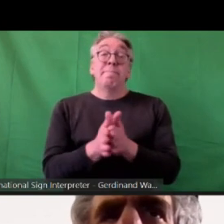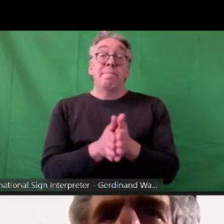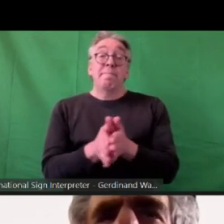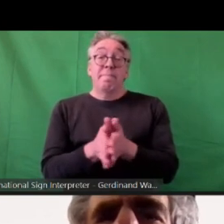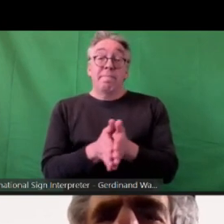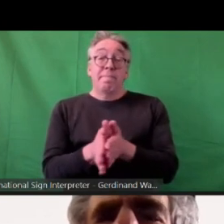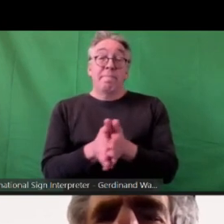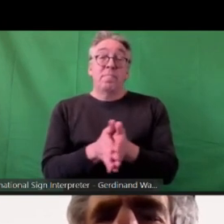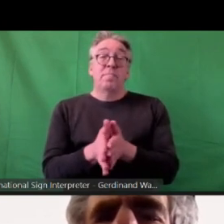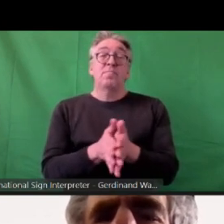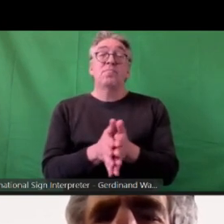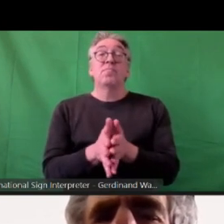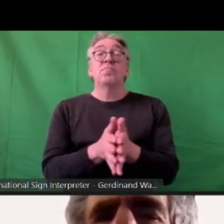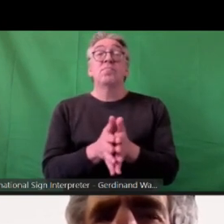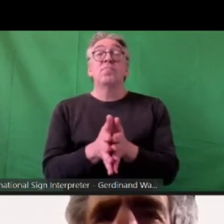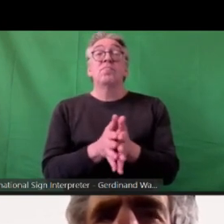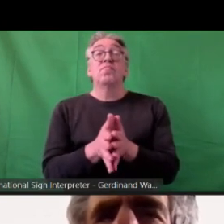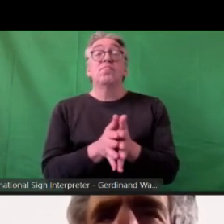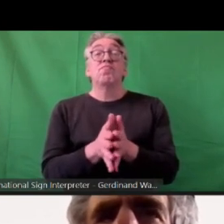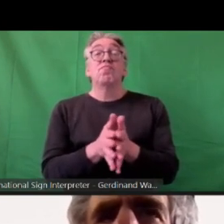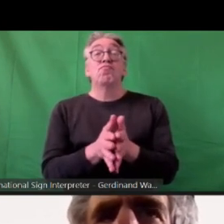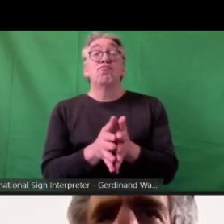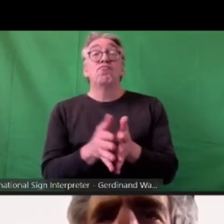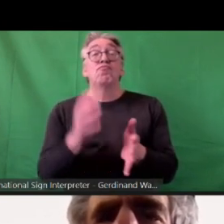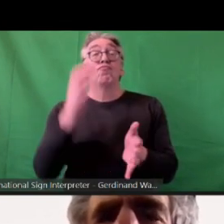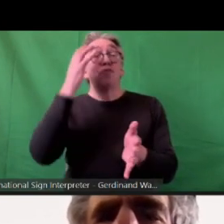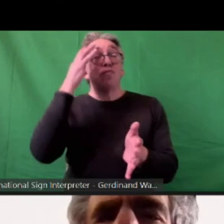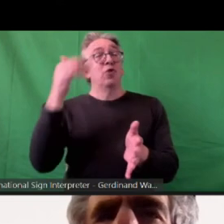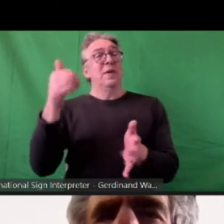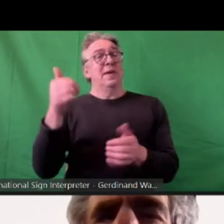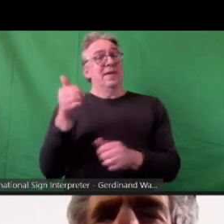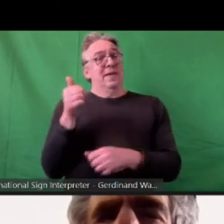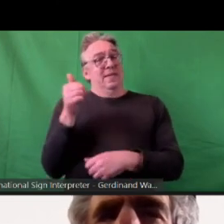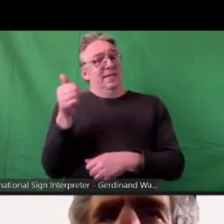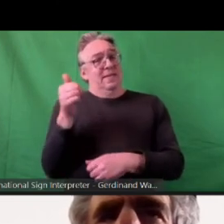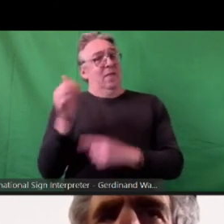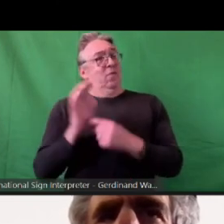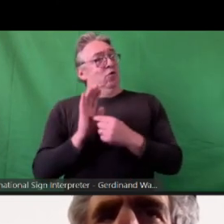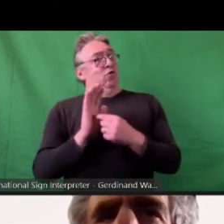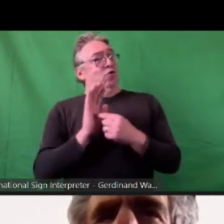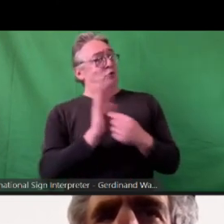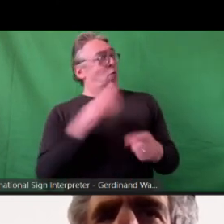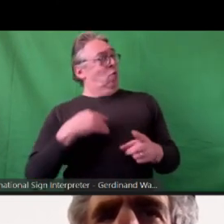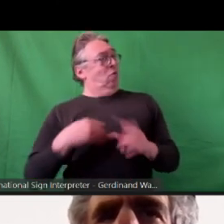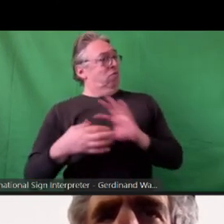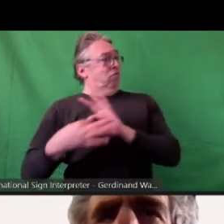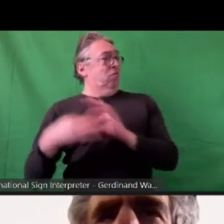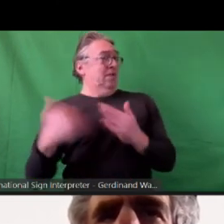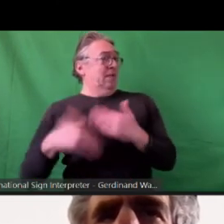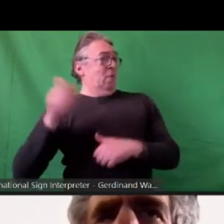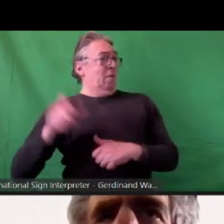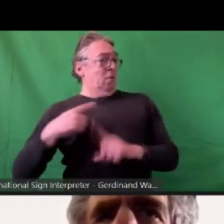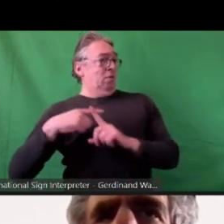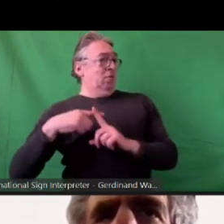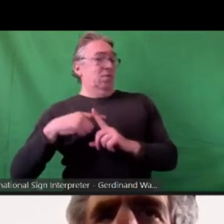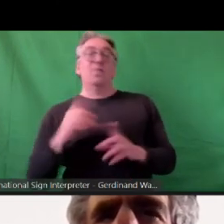either engagements with persons with disabilities For instance, if it's an SME